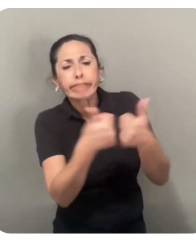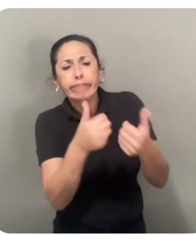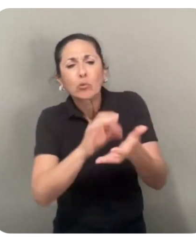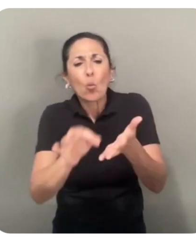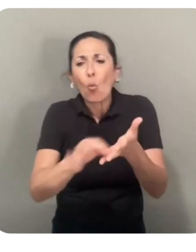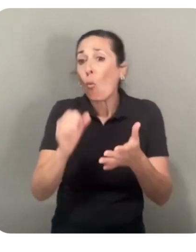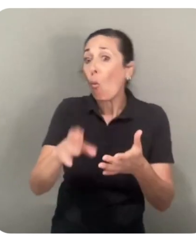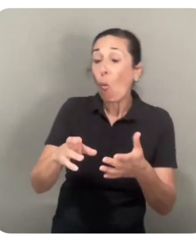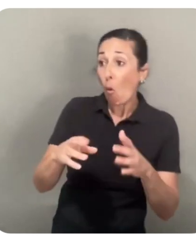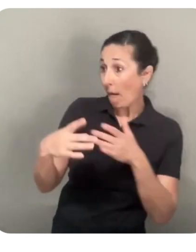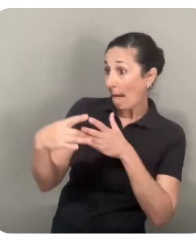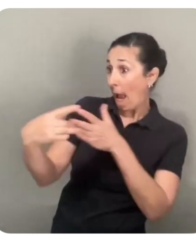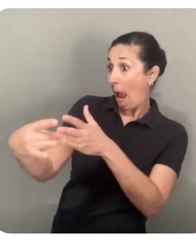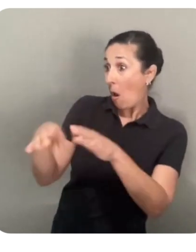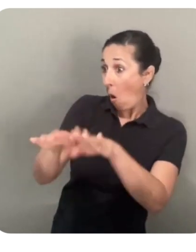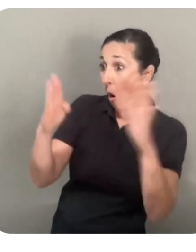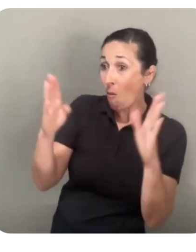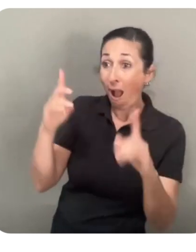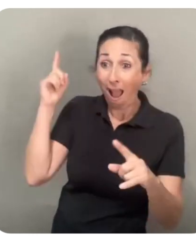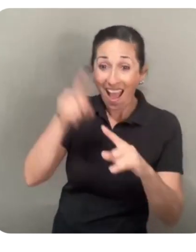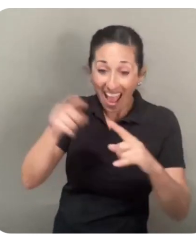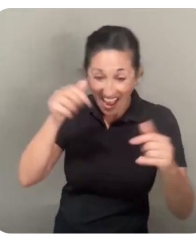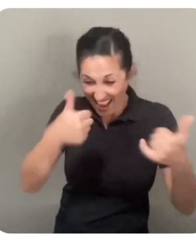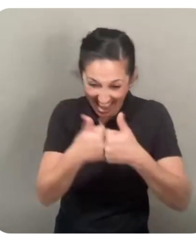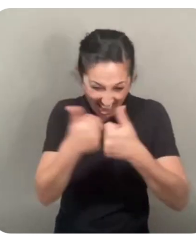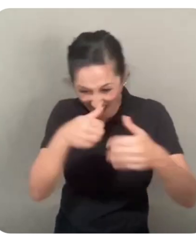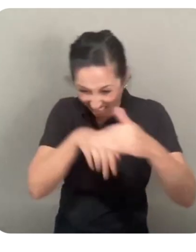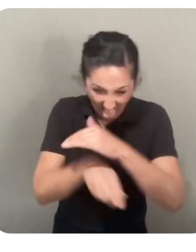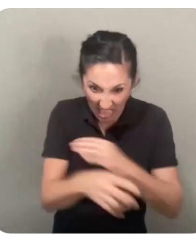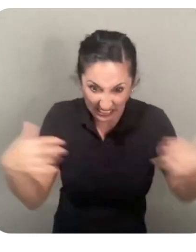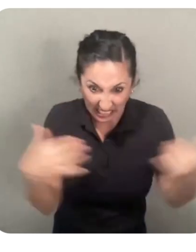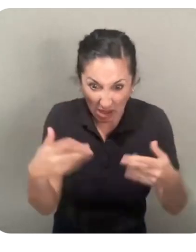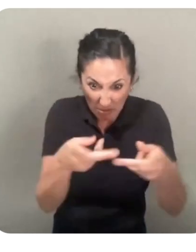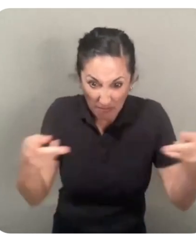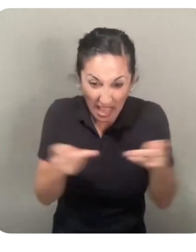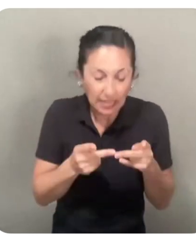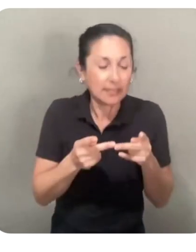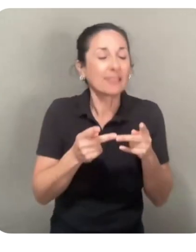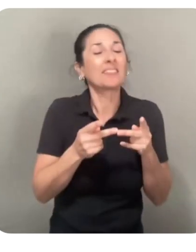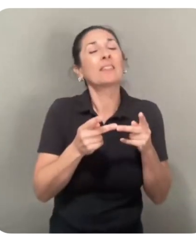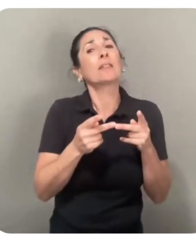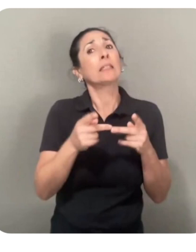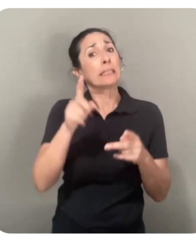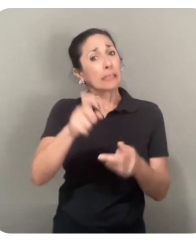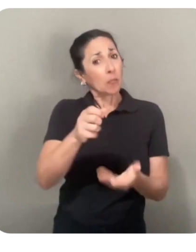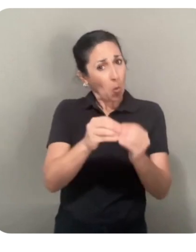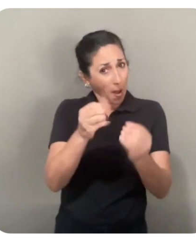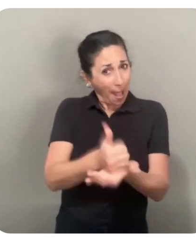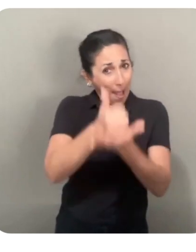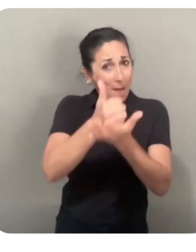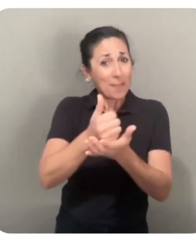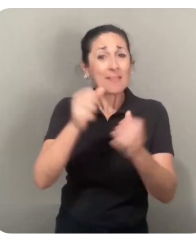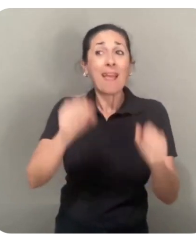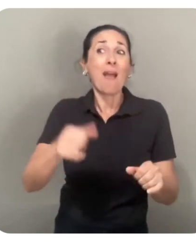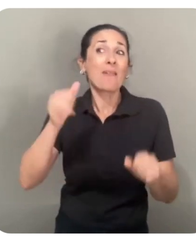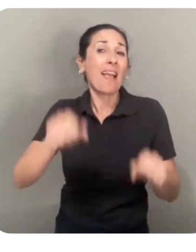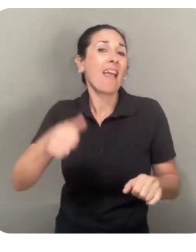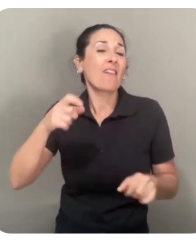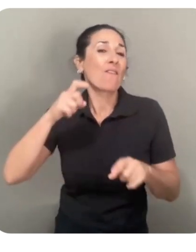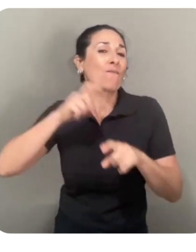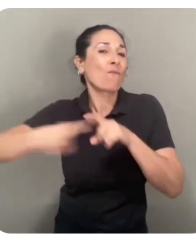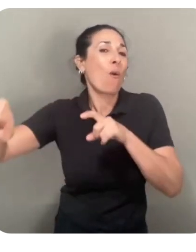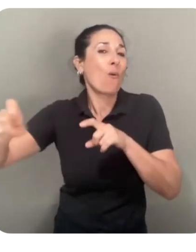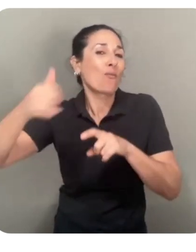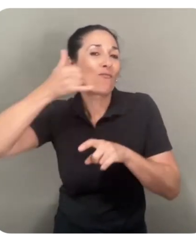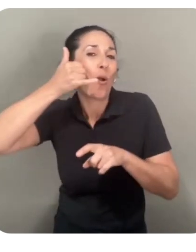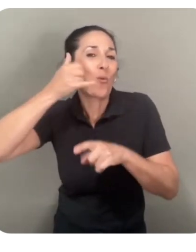open while you're leading the party into a dungeon delve. If you need even more help, you can now phone a friend. With